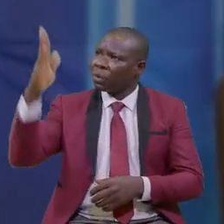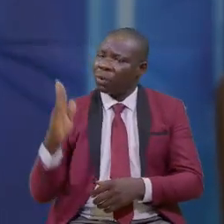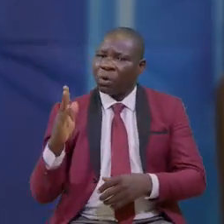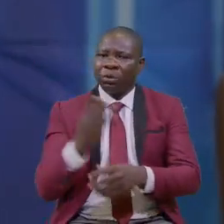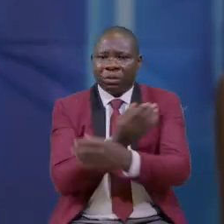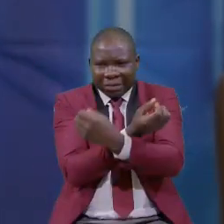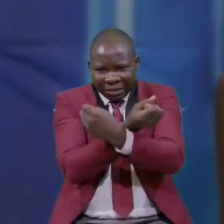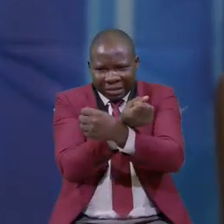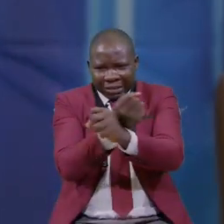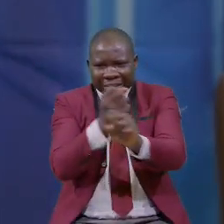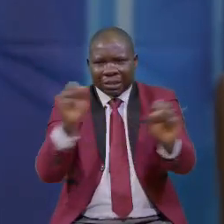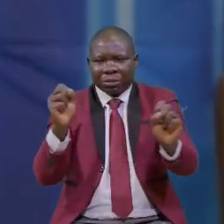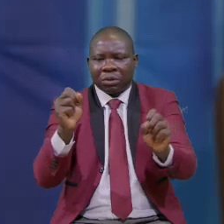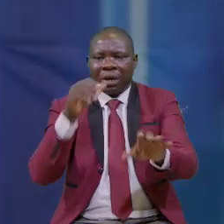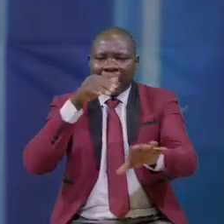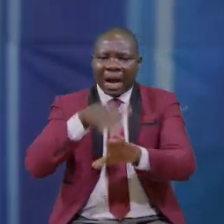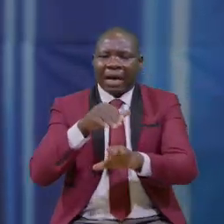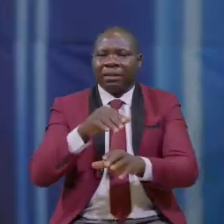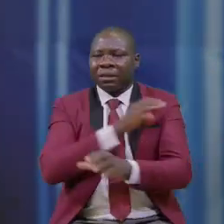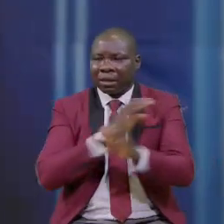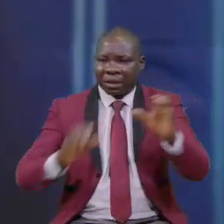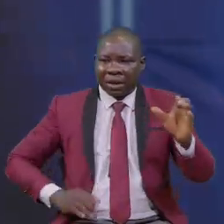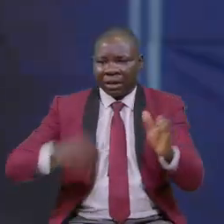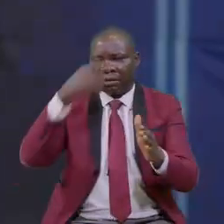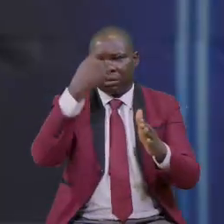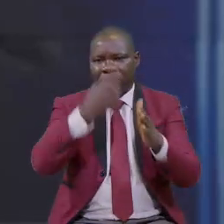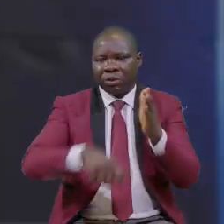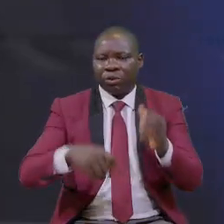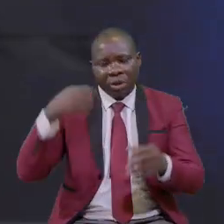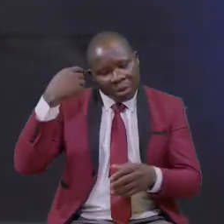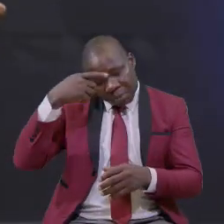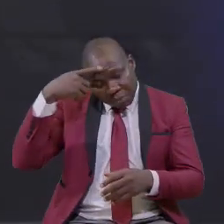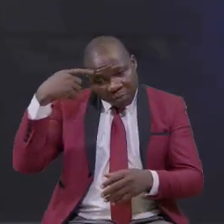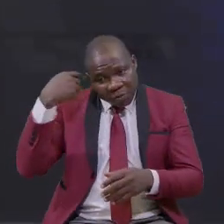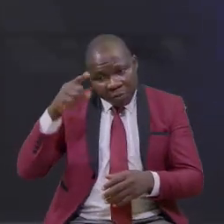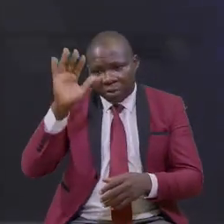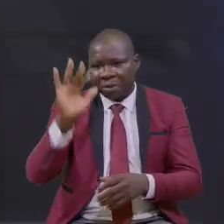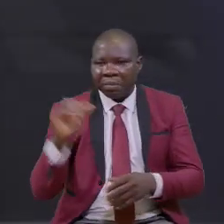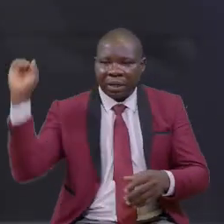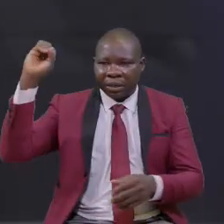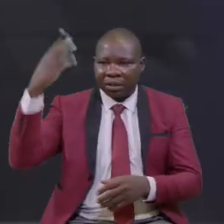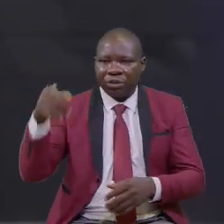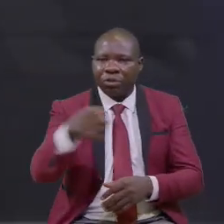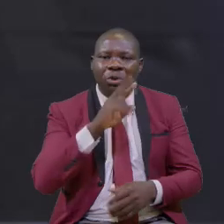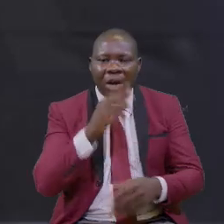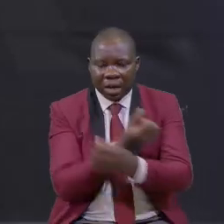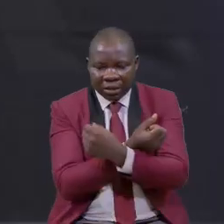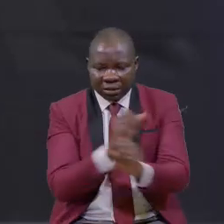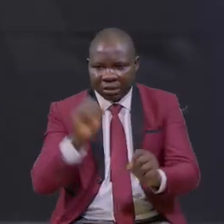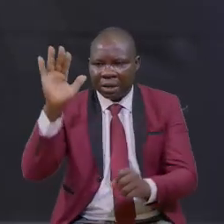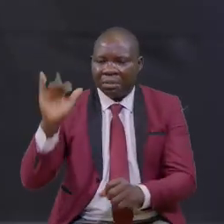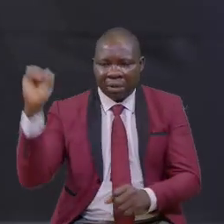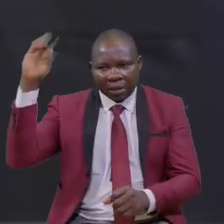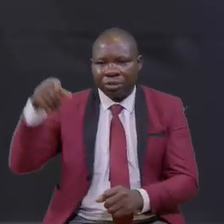redemption at Christ's expense. For by grace are you saved, by grace are you healed, by